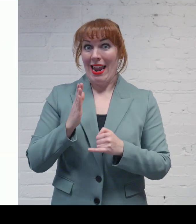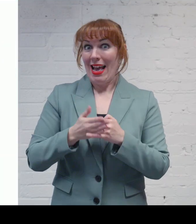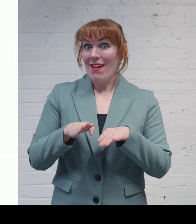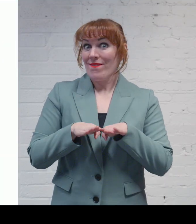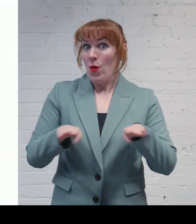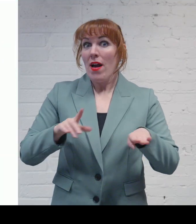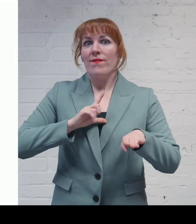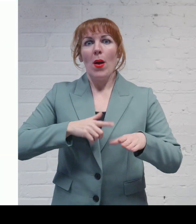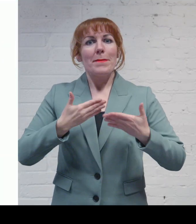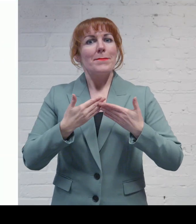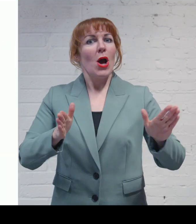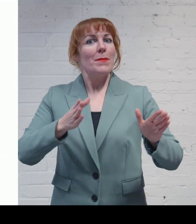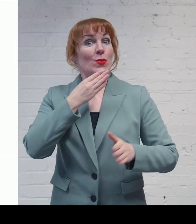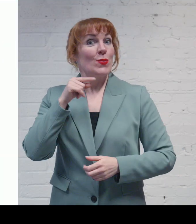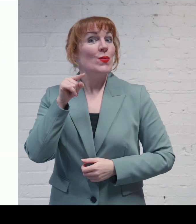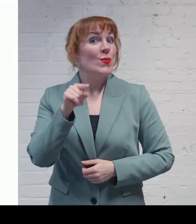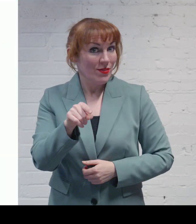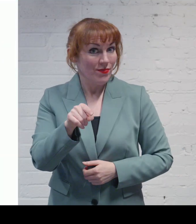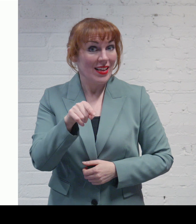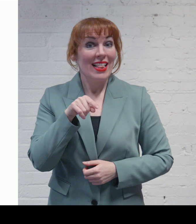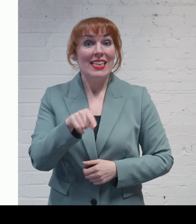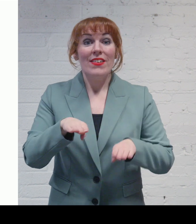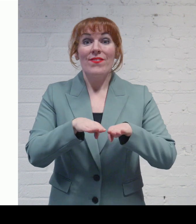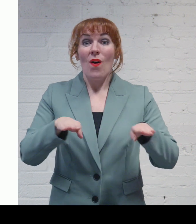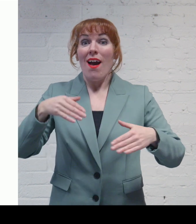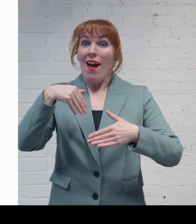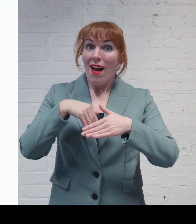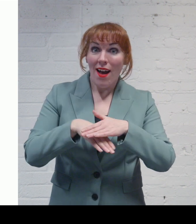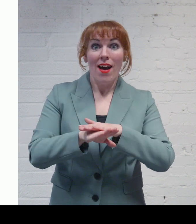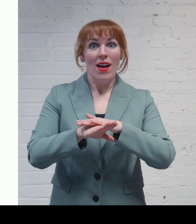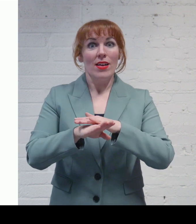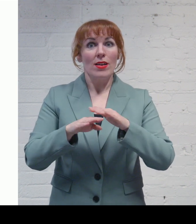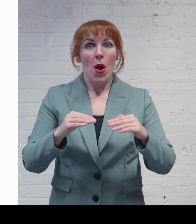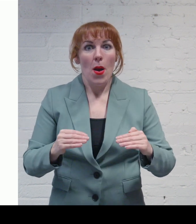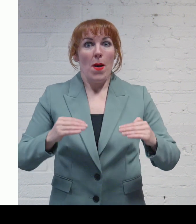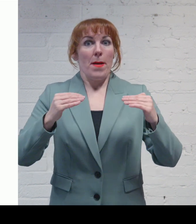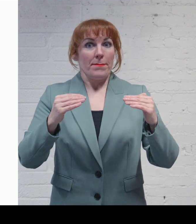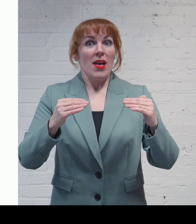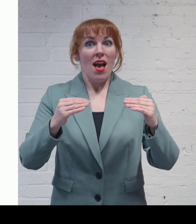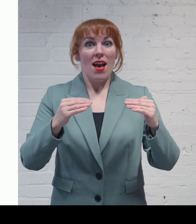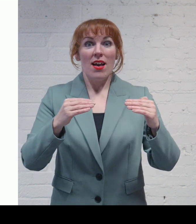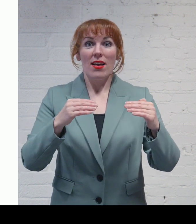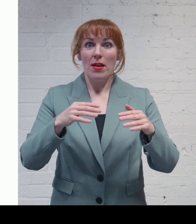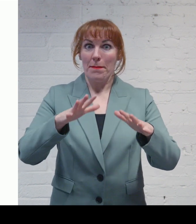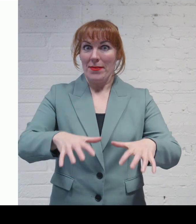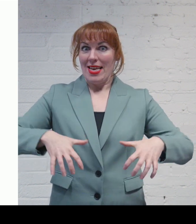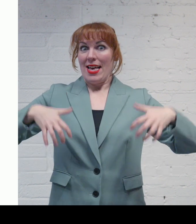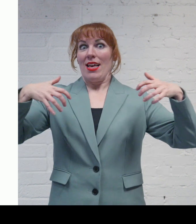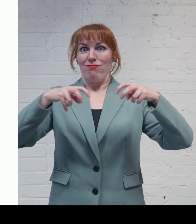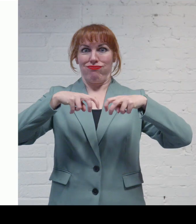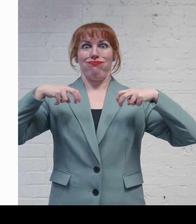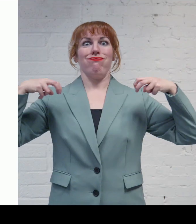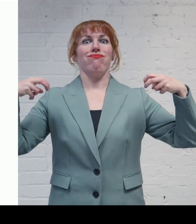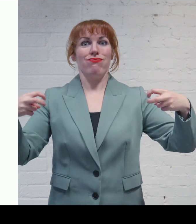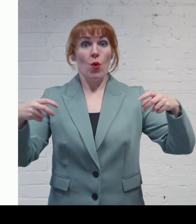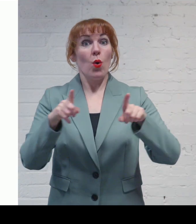and this floor is the last floor that is accessible to the public. This level has the entrances to the upper levels of the main auditorium and